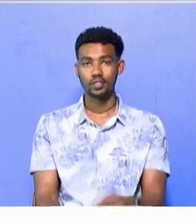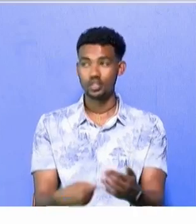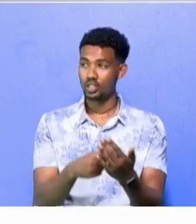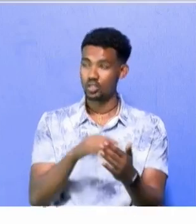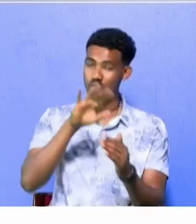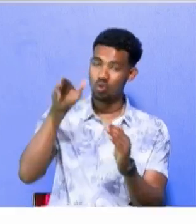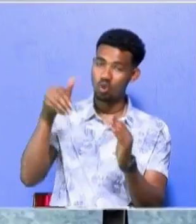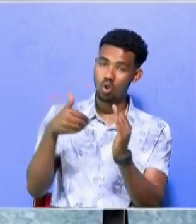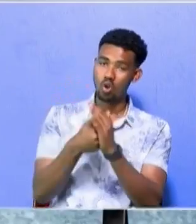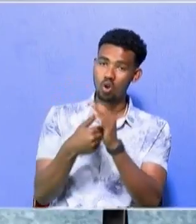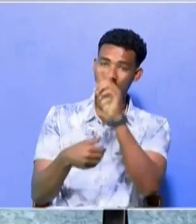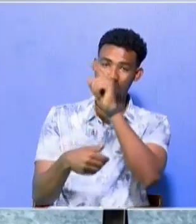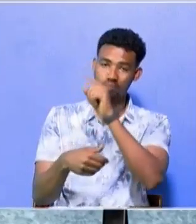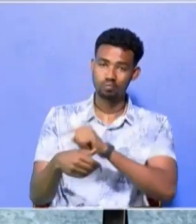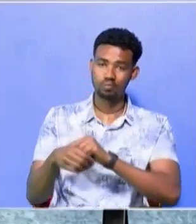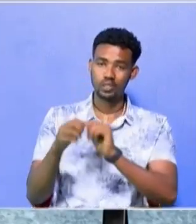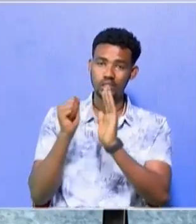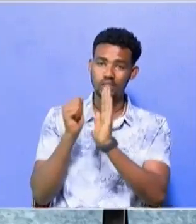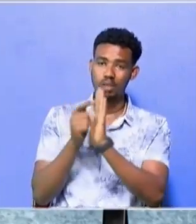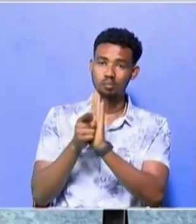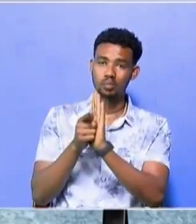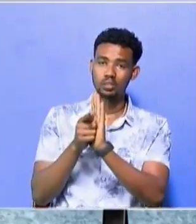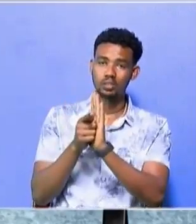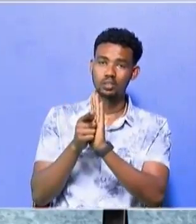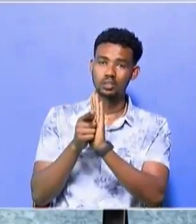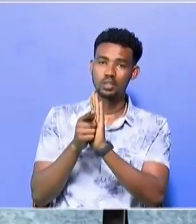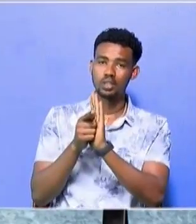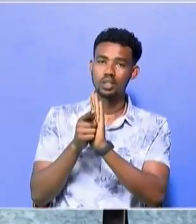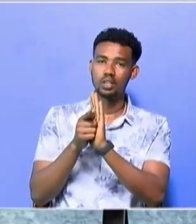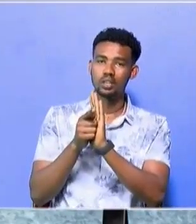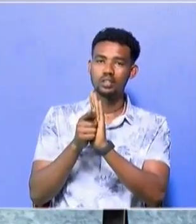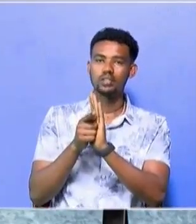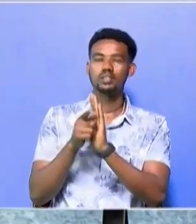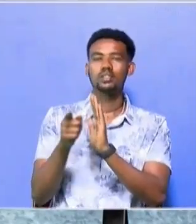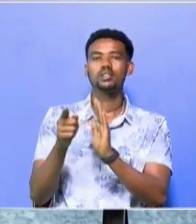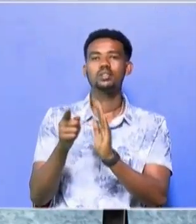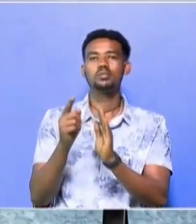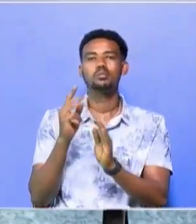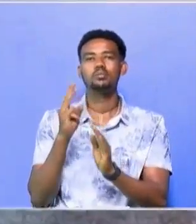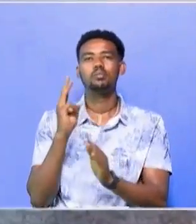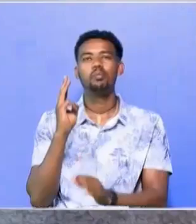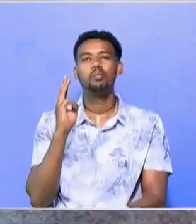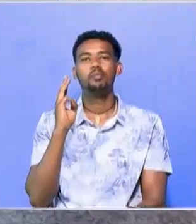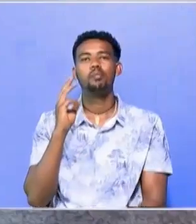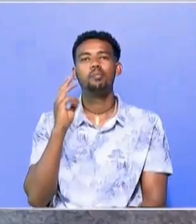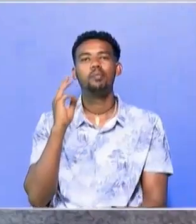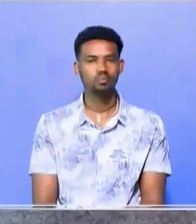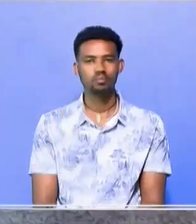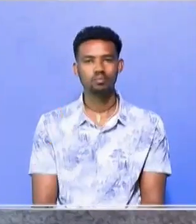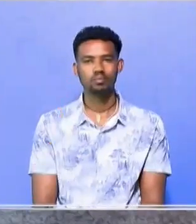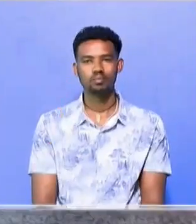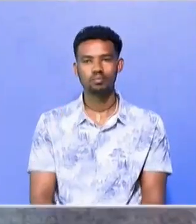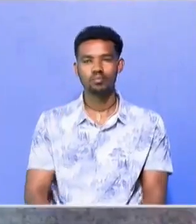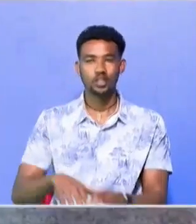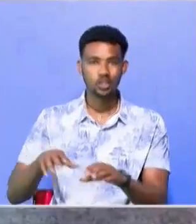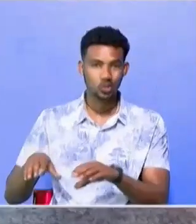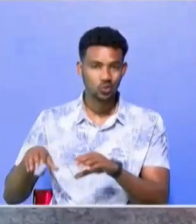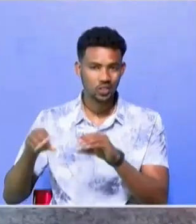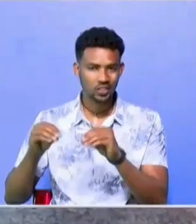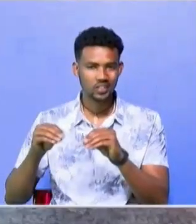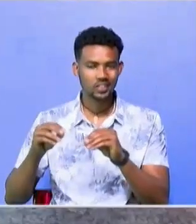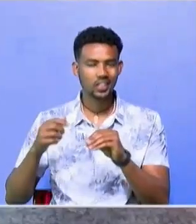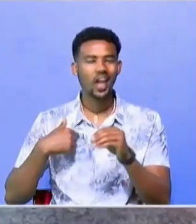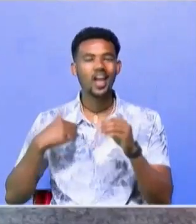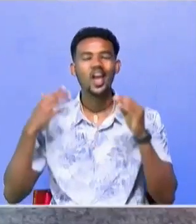These all examples are making words present continuous tense.